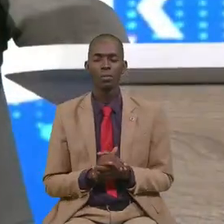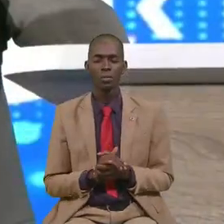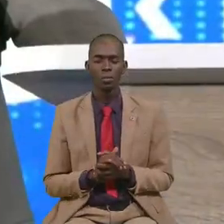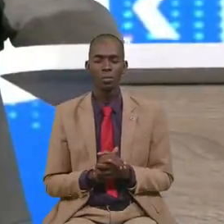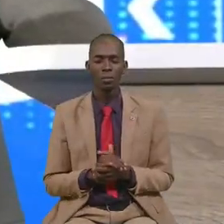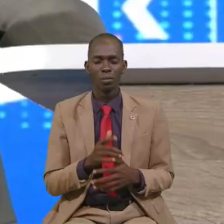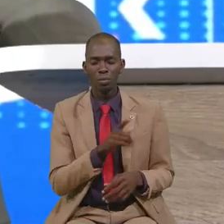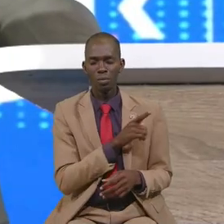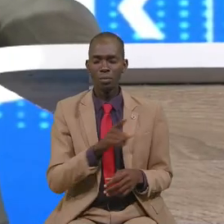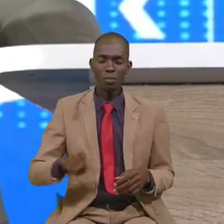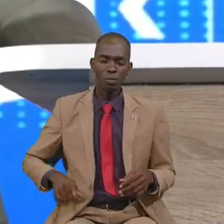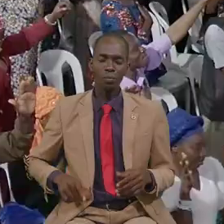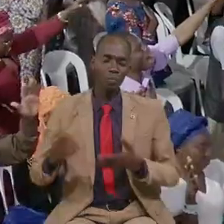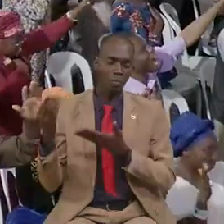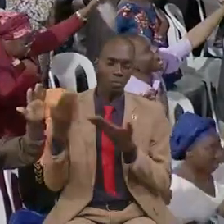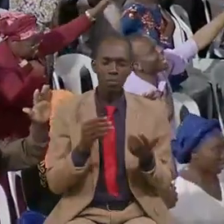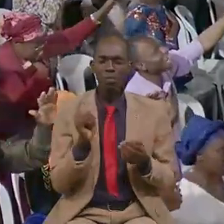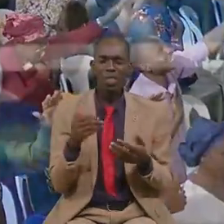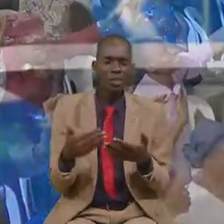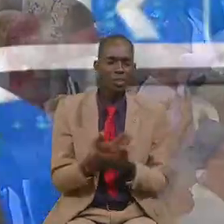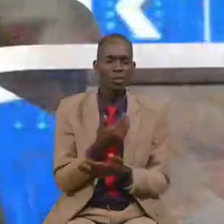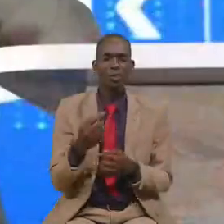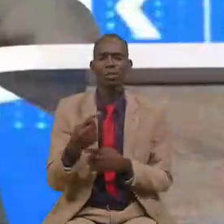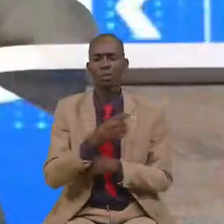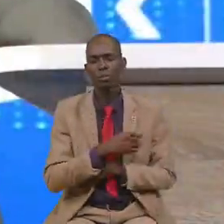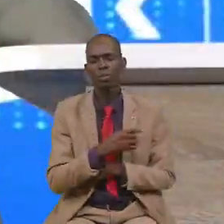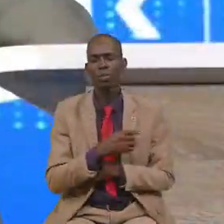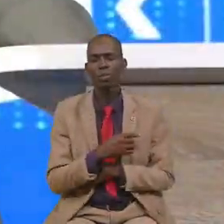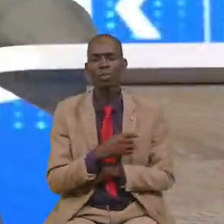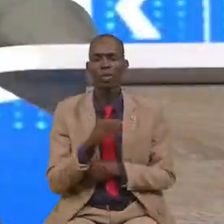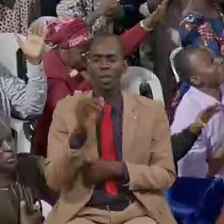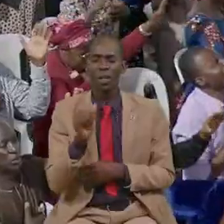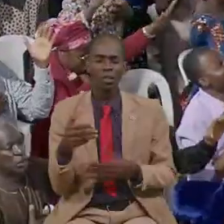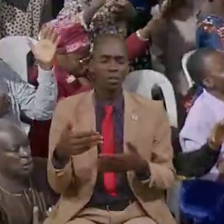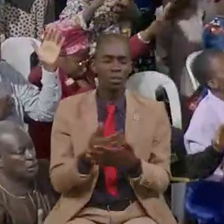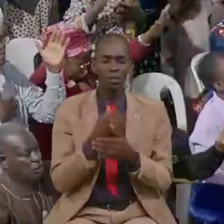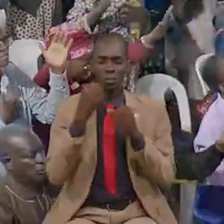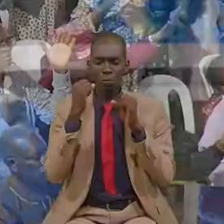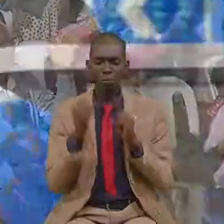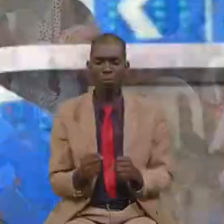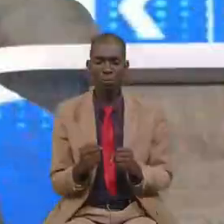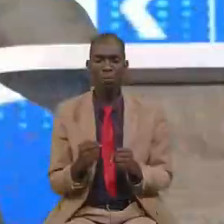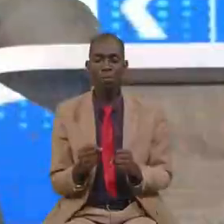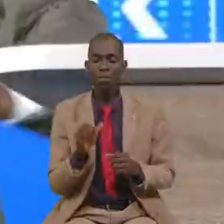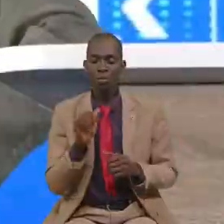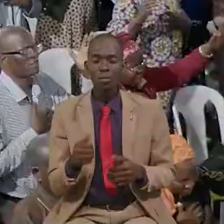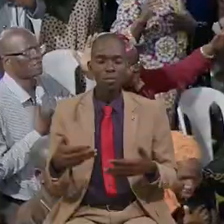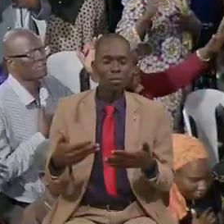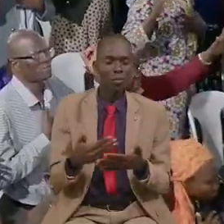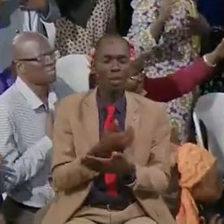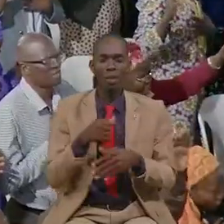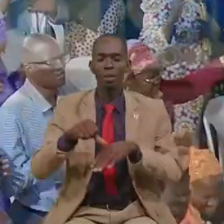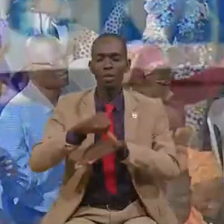Lord, bring a new day, a new power, a new